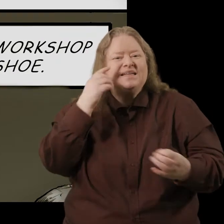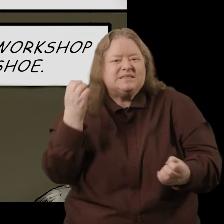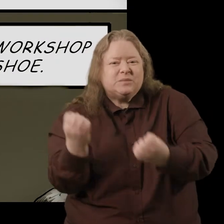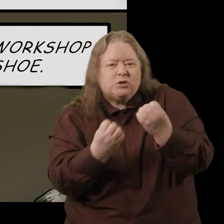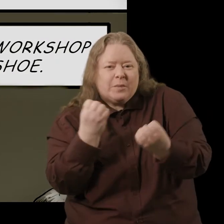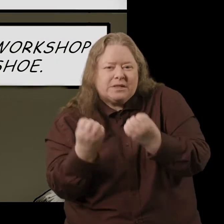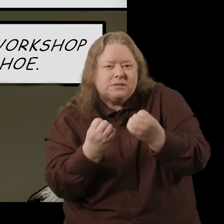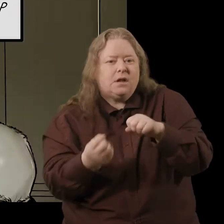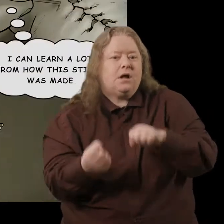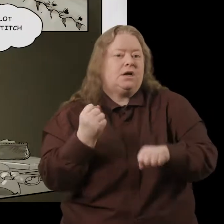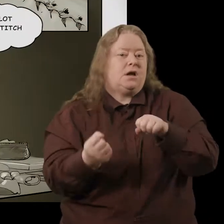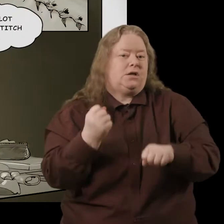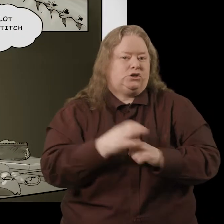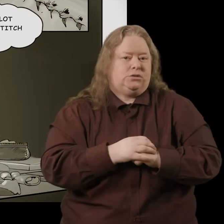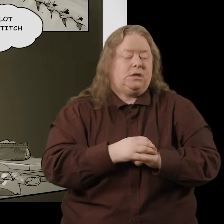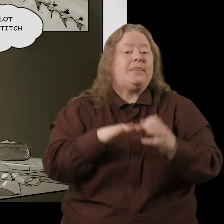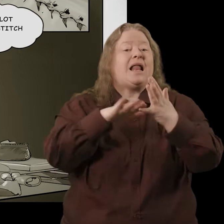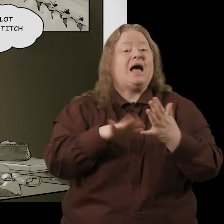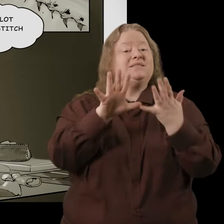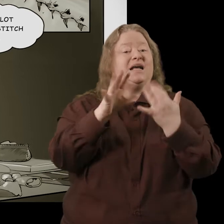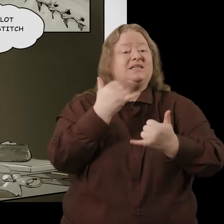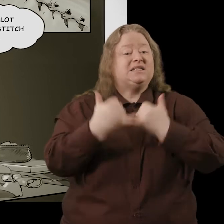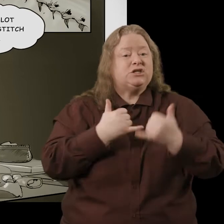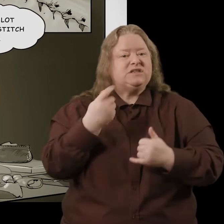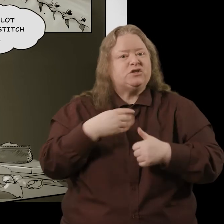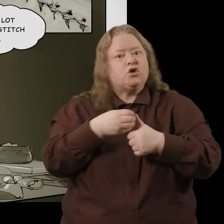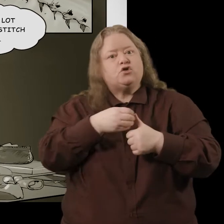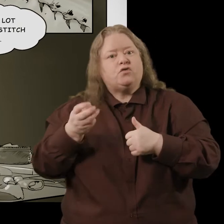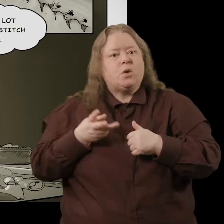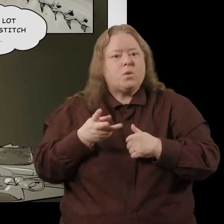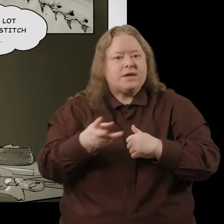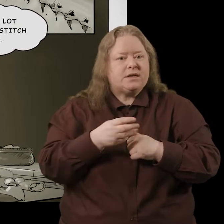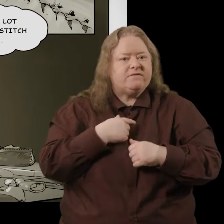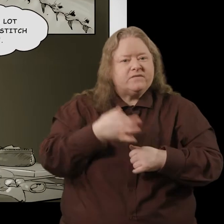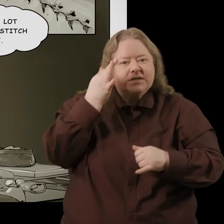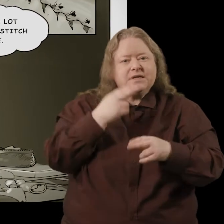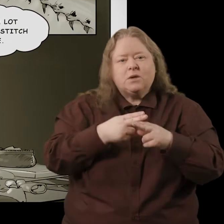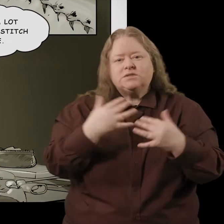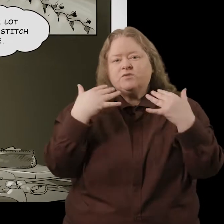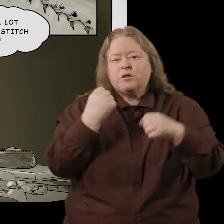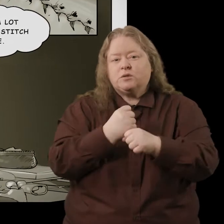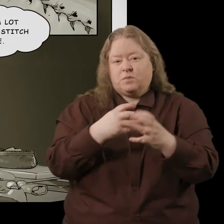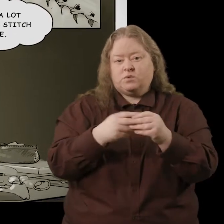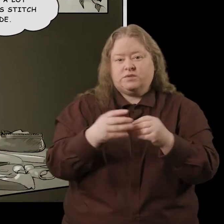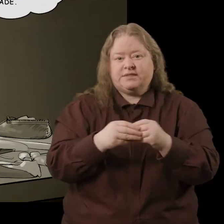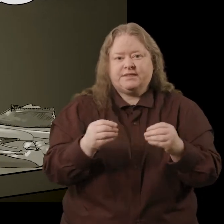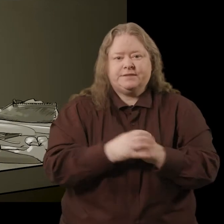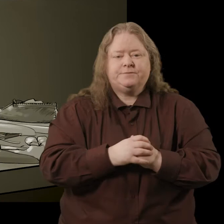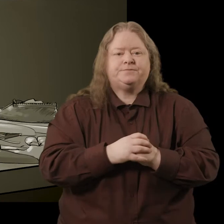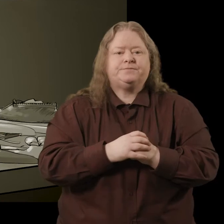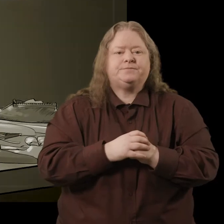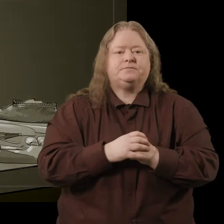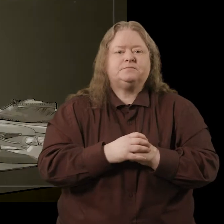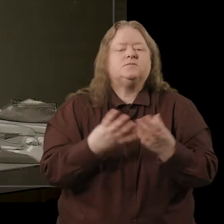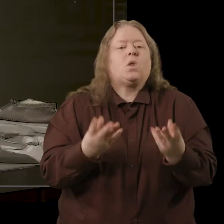experimental archaeology, and in the last 10 years it has given us another way of finding out information about an object.